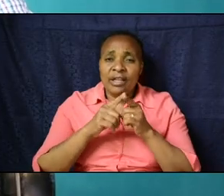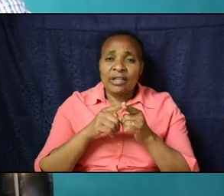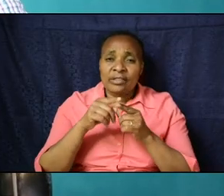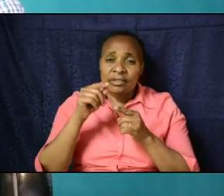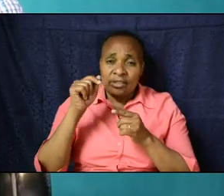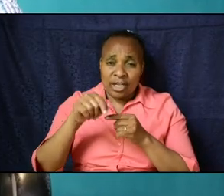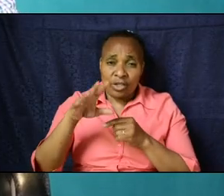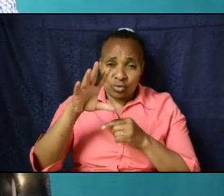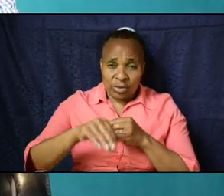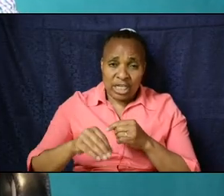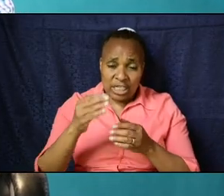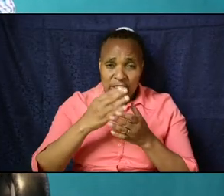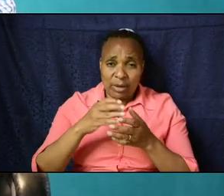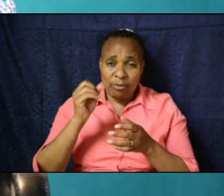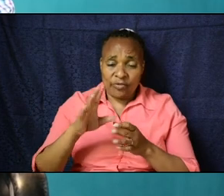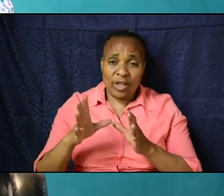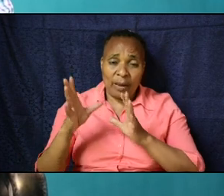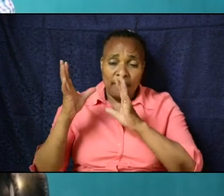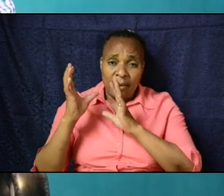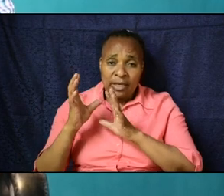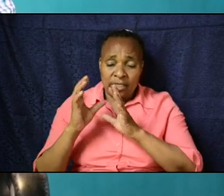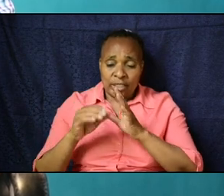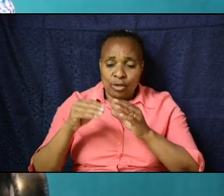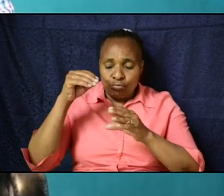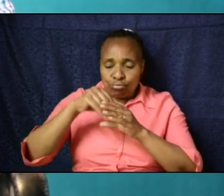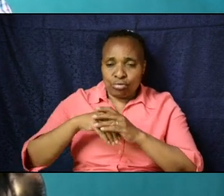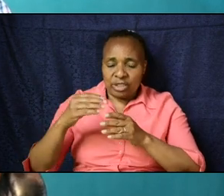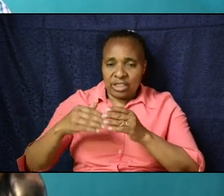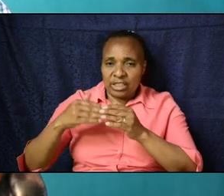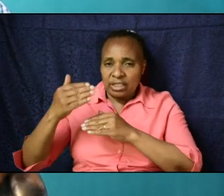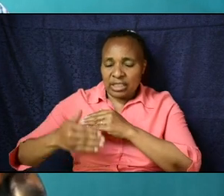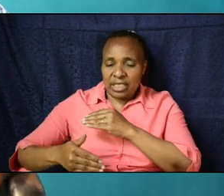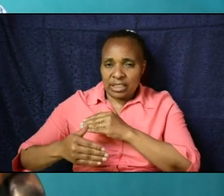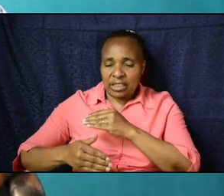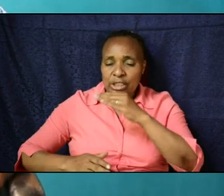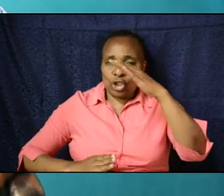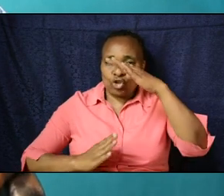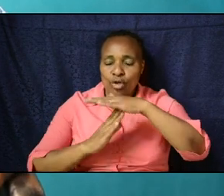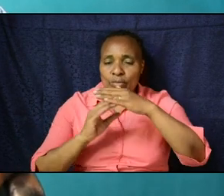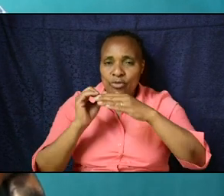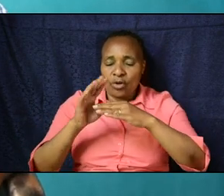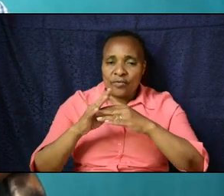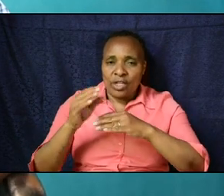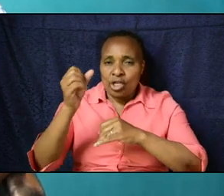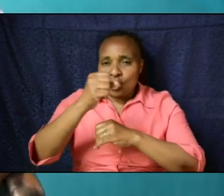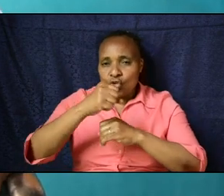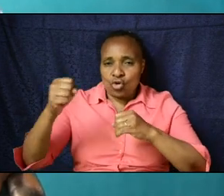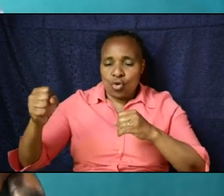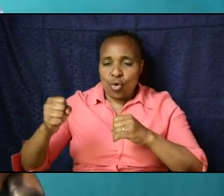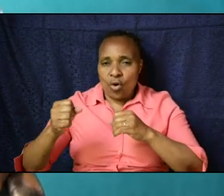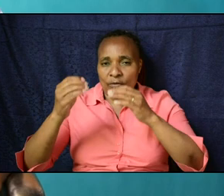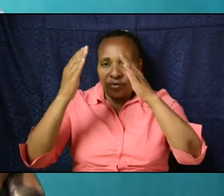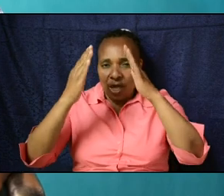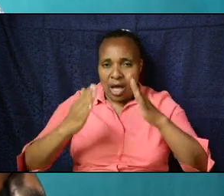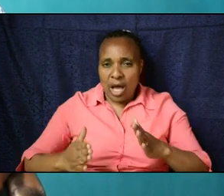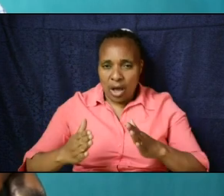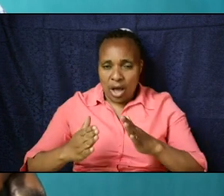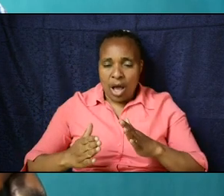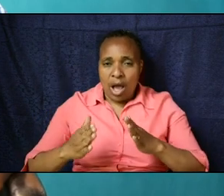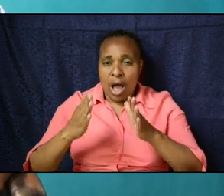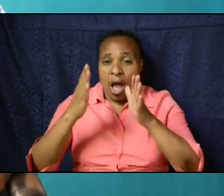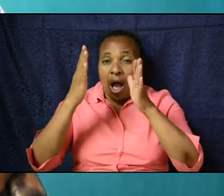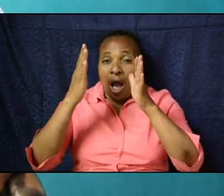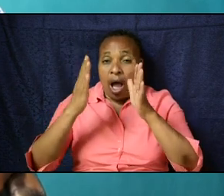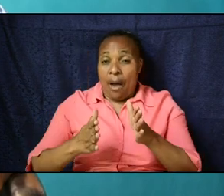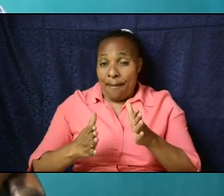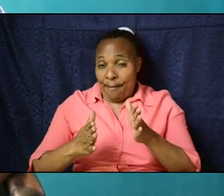to take some of the blood and put it on the sides and on the tops of the doorframes of the houses where they eat